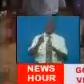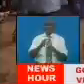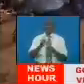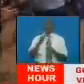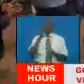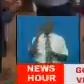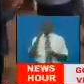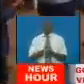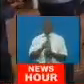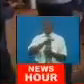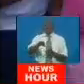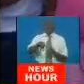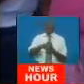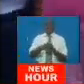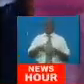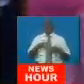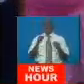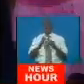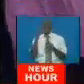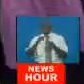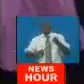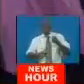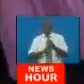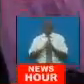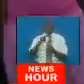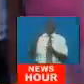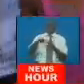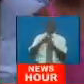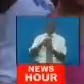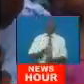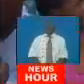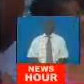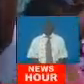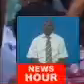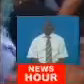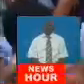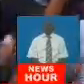towards the home. The children were grateful for her support over the past 10 years.